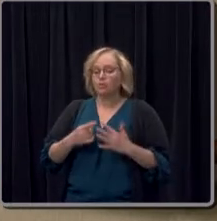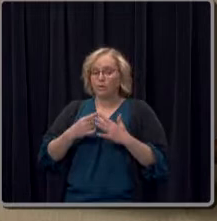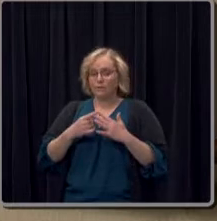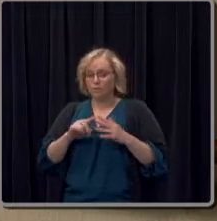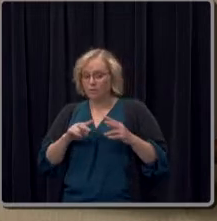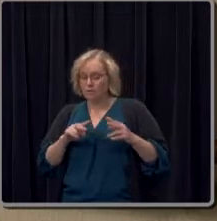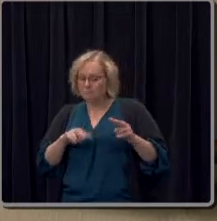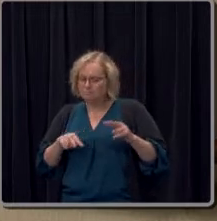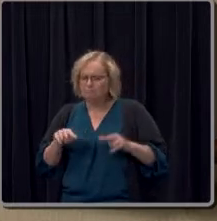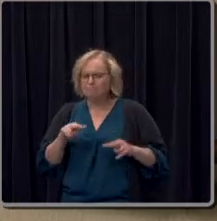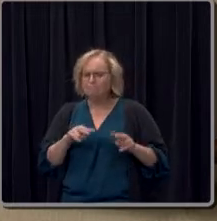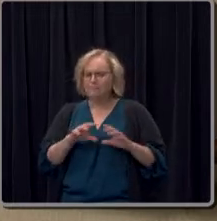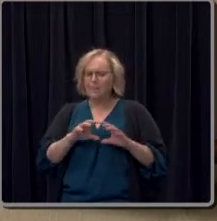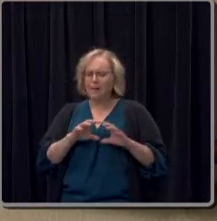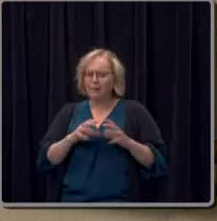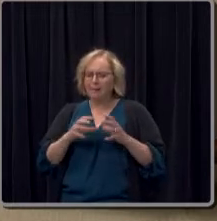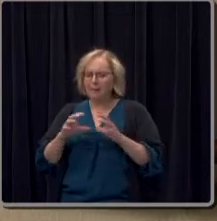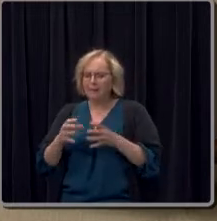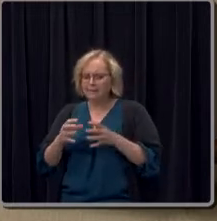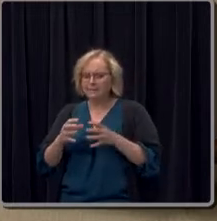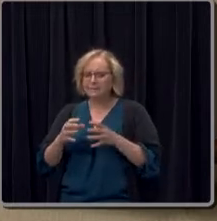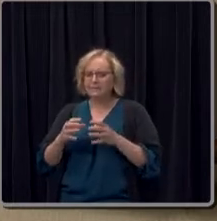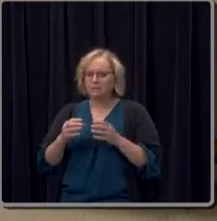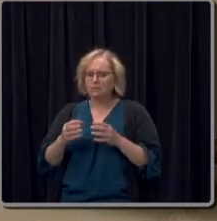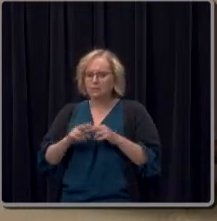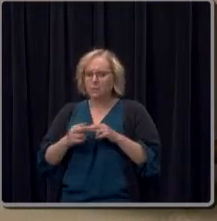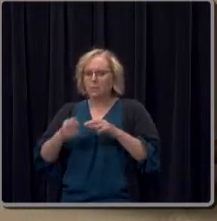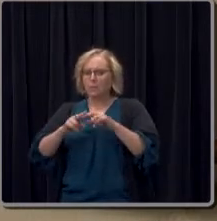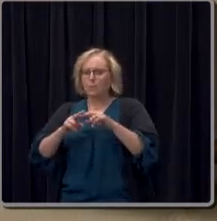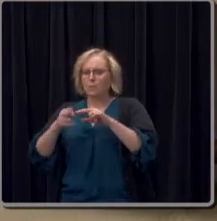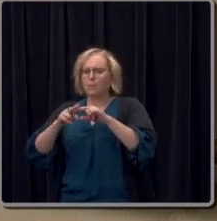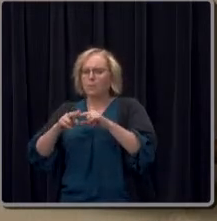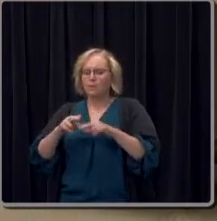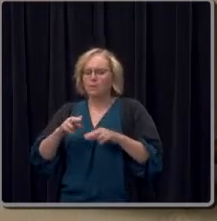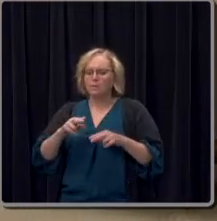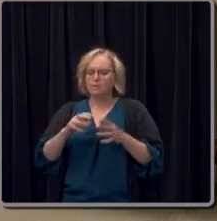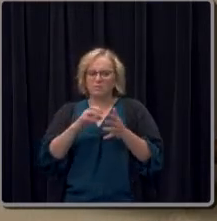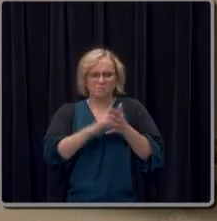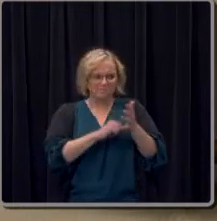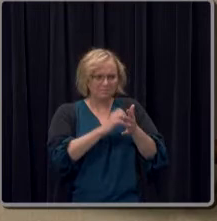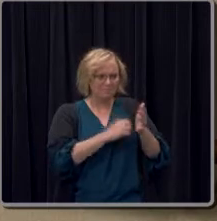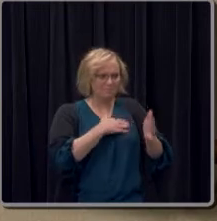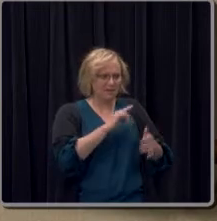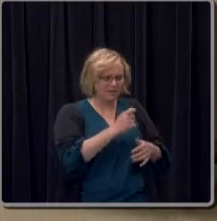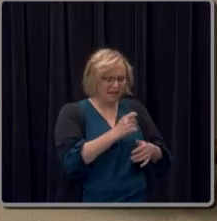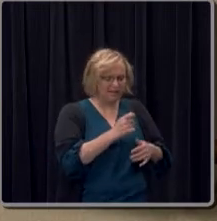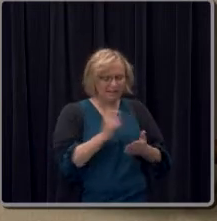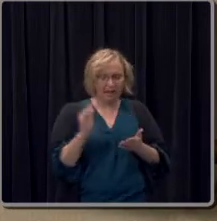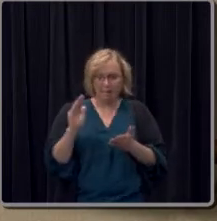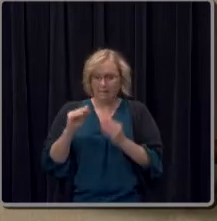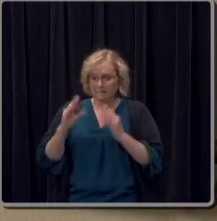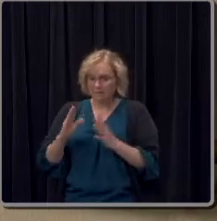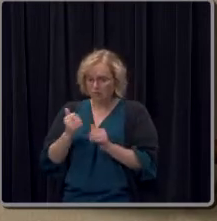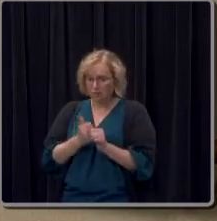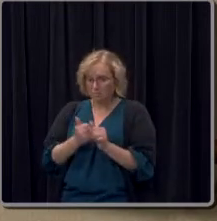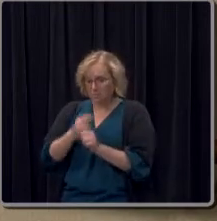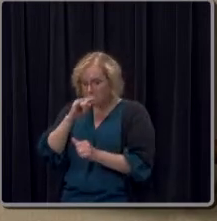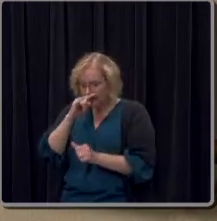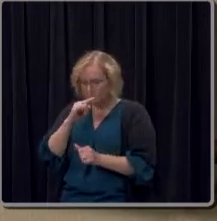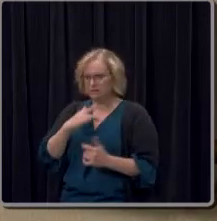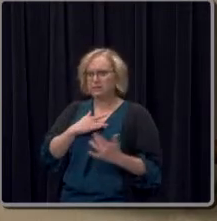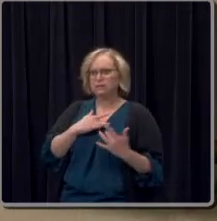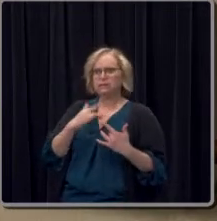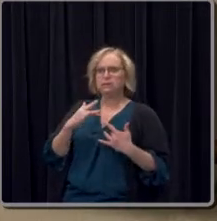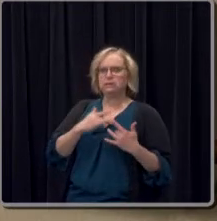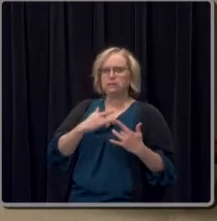class sizes start to grow. My tax money is being taken out, and there's less teachers per kid. That concerns me with